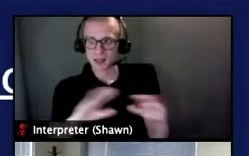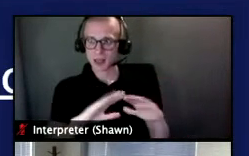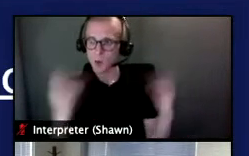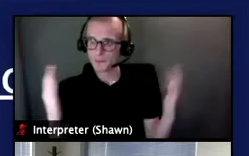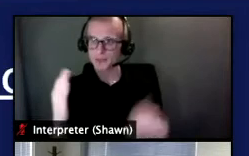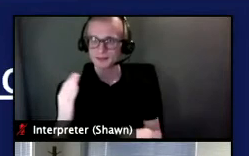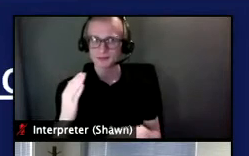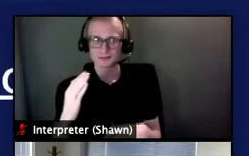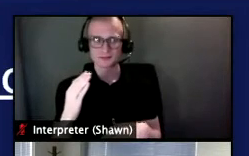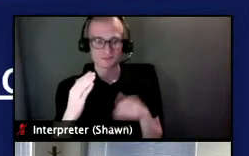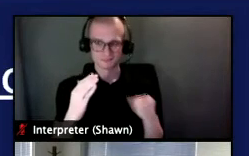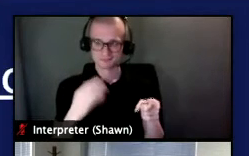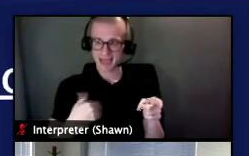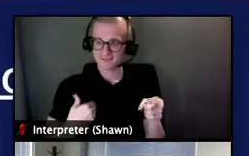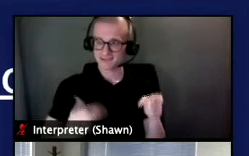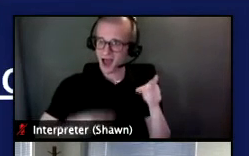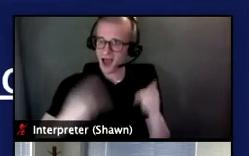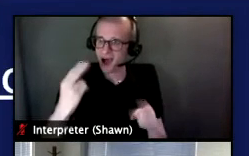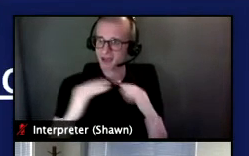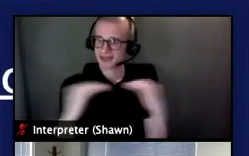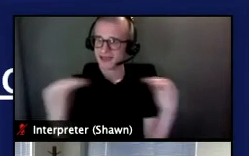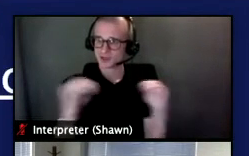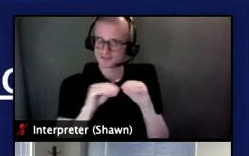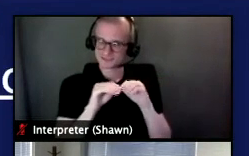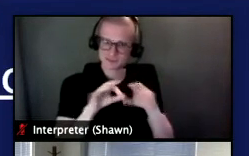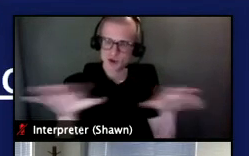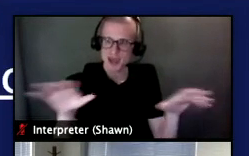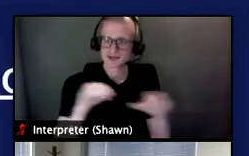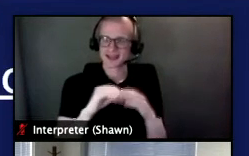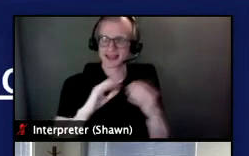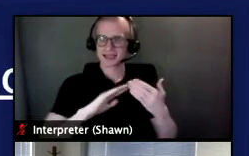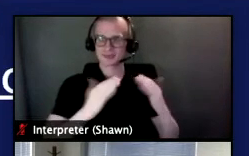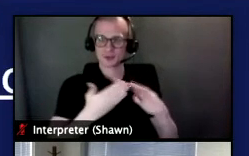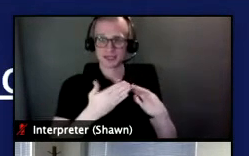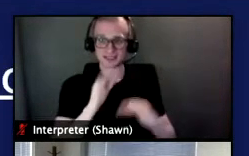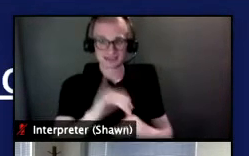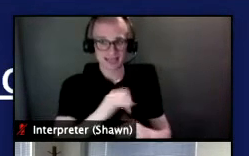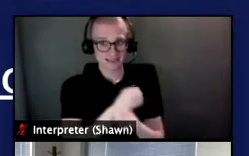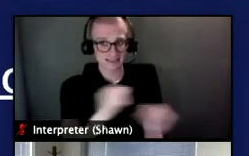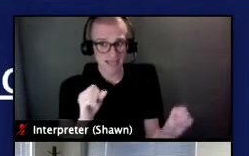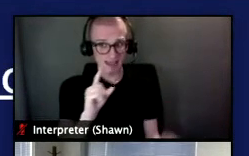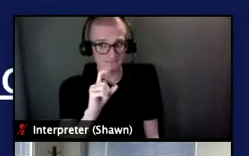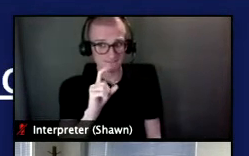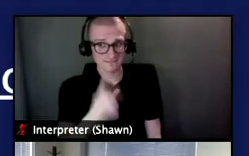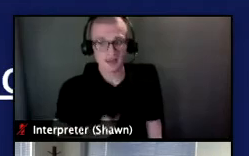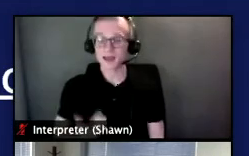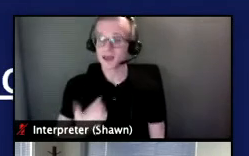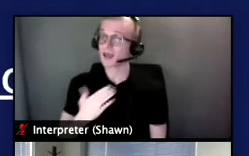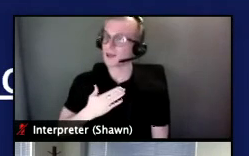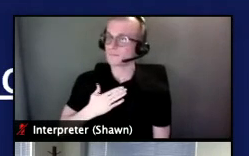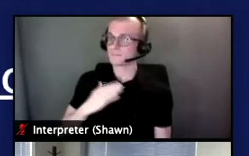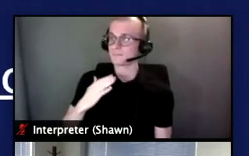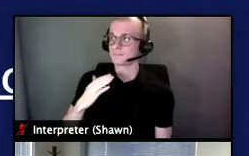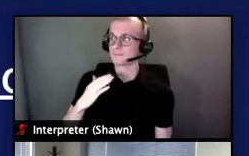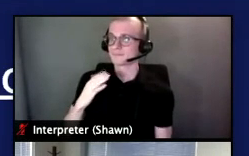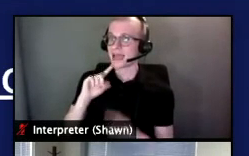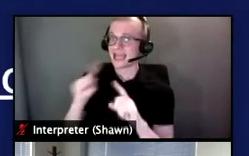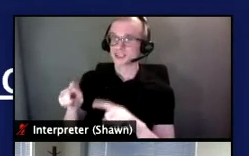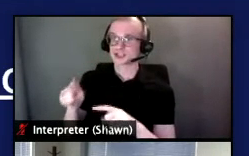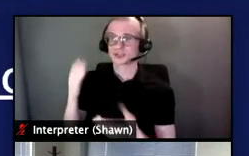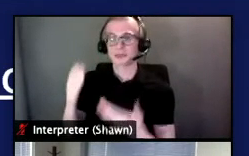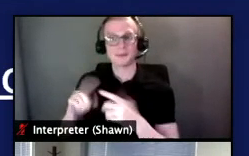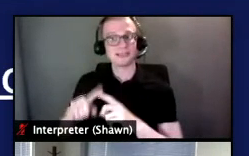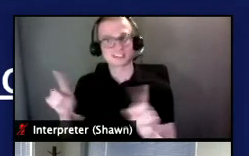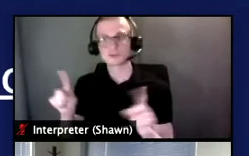high level of spread in the community? Is this safe? And the answer might differ if it's in an elementary